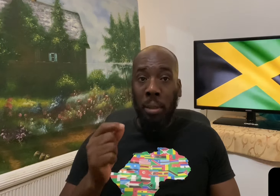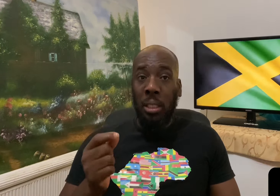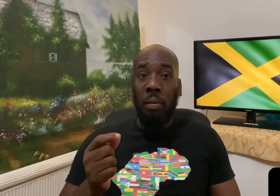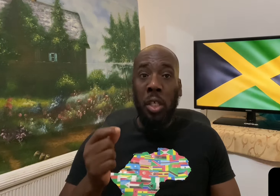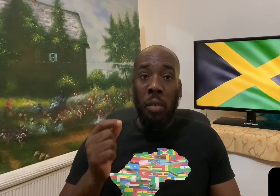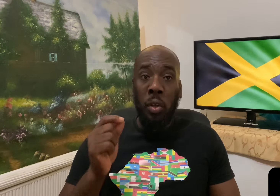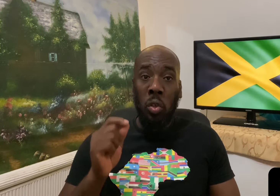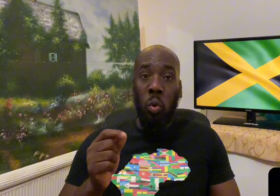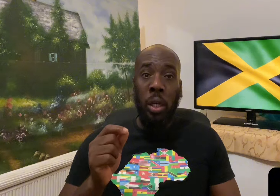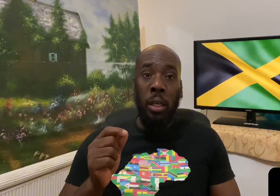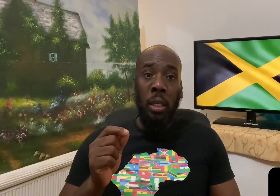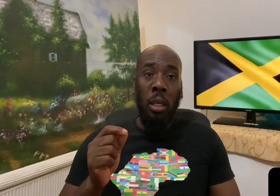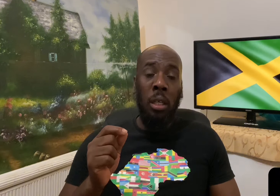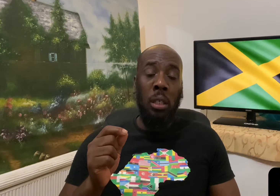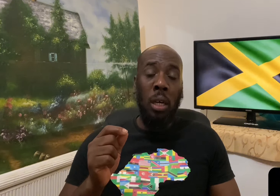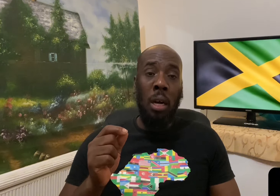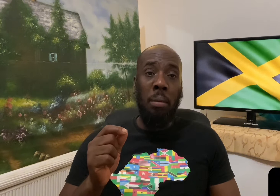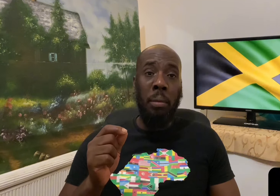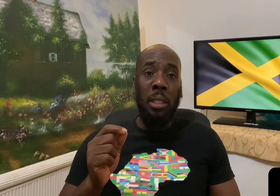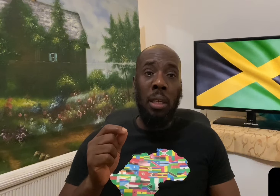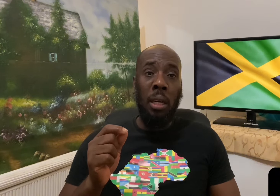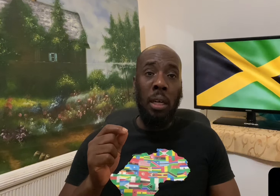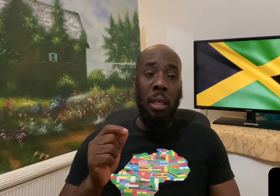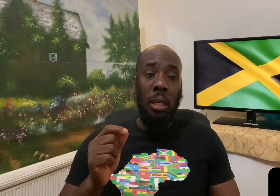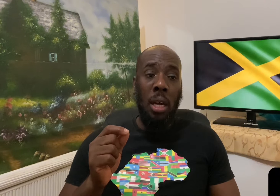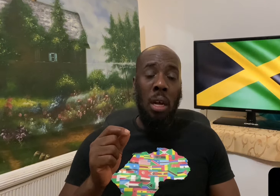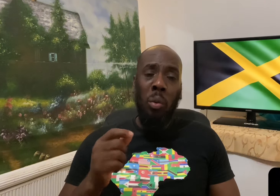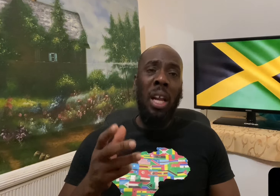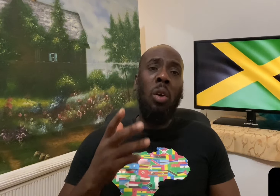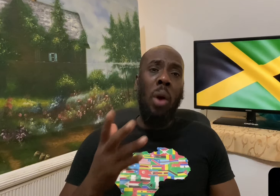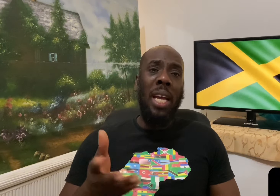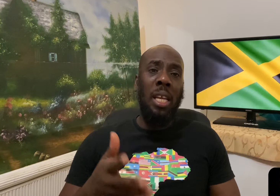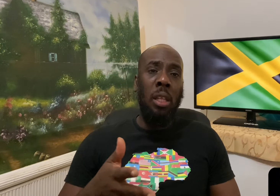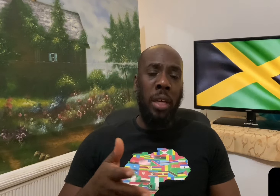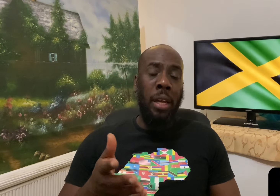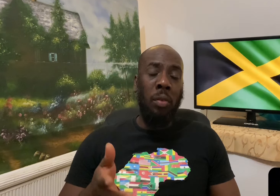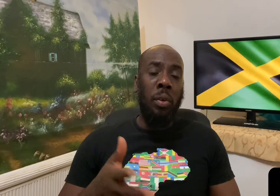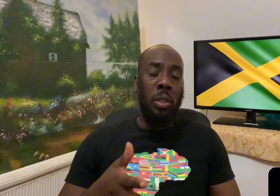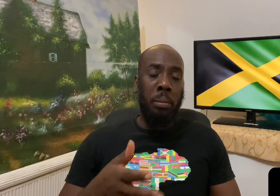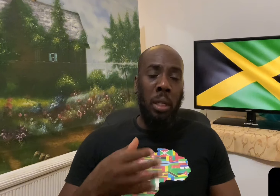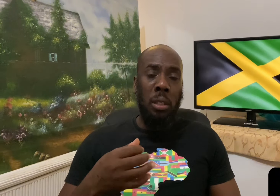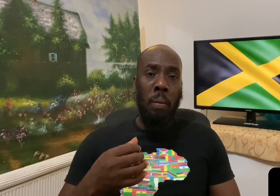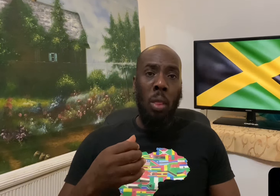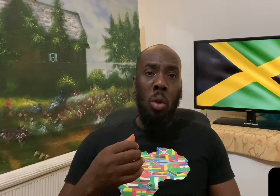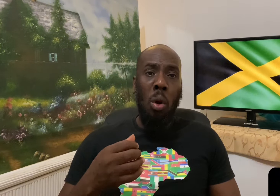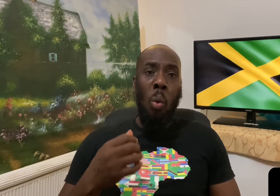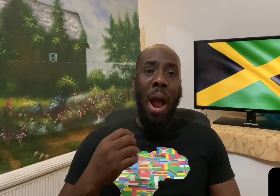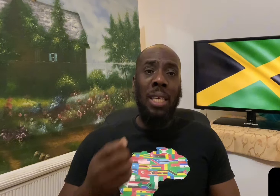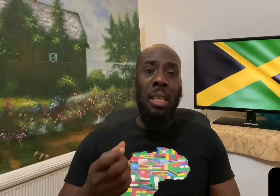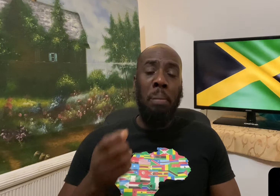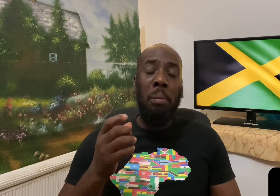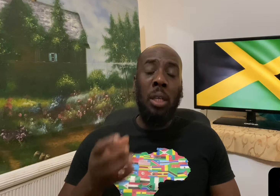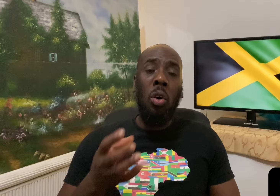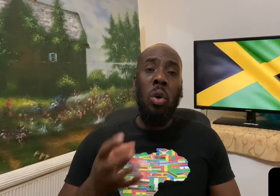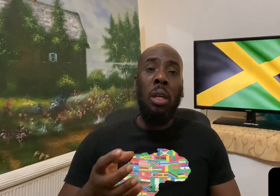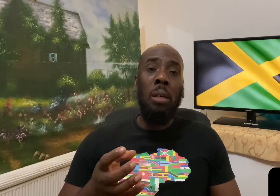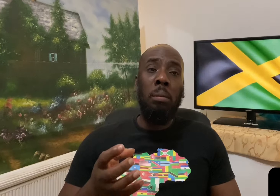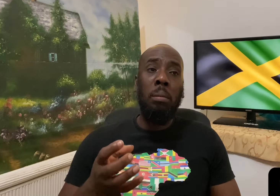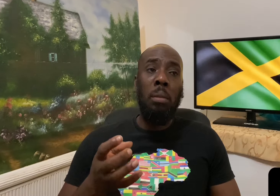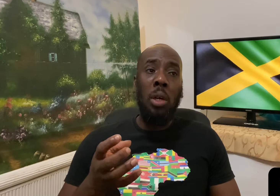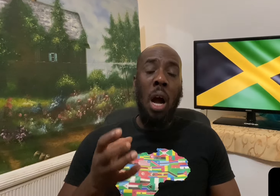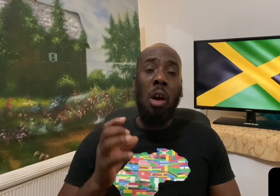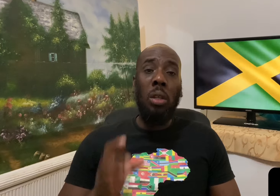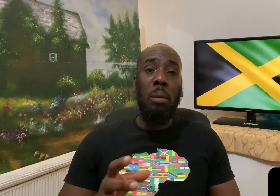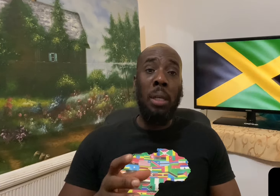the people this? If you know that it's a... Well, I know why he did it to gain votes, but why is it the people not holding